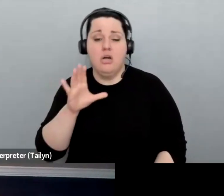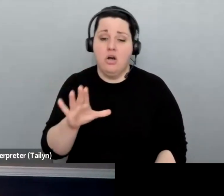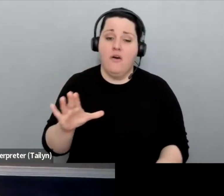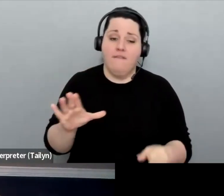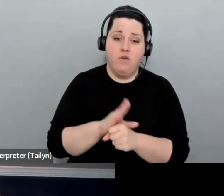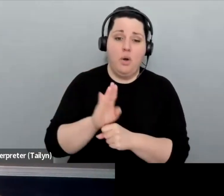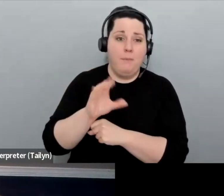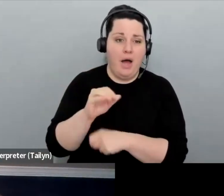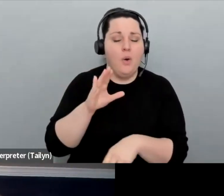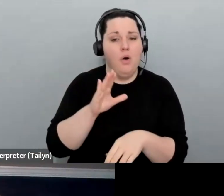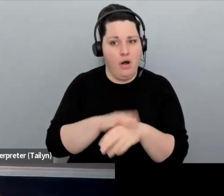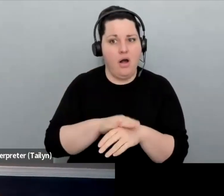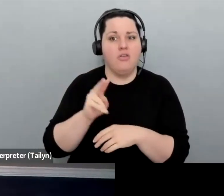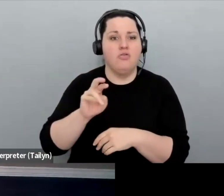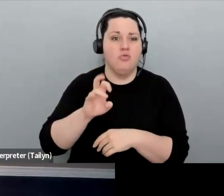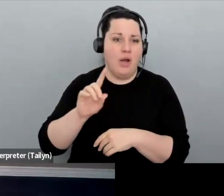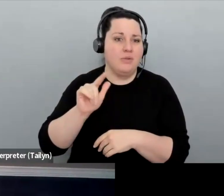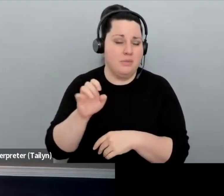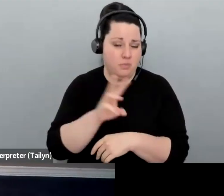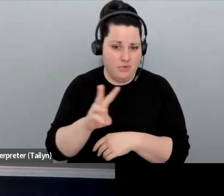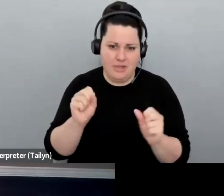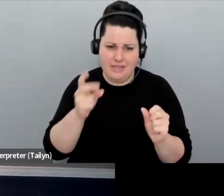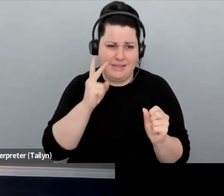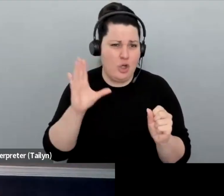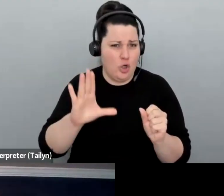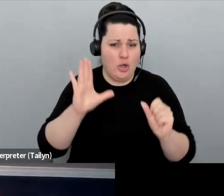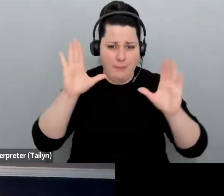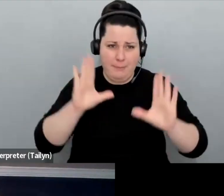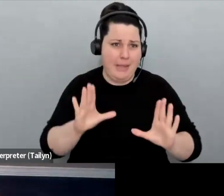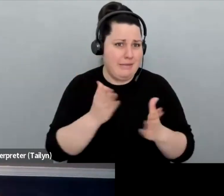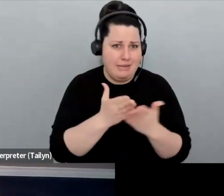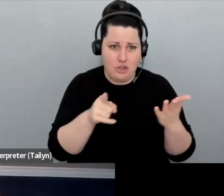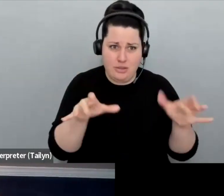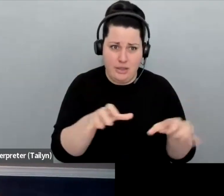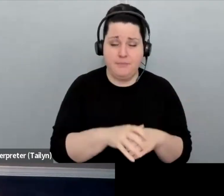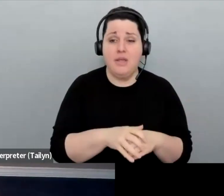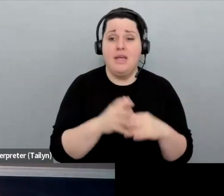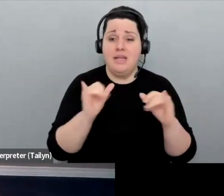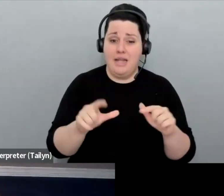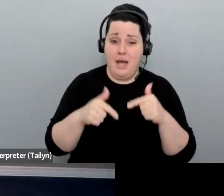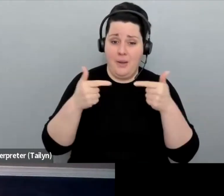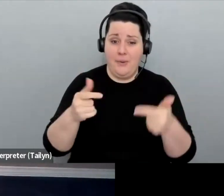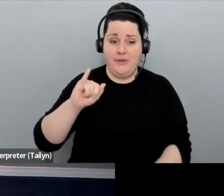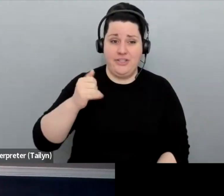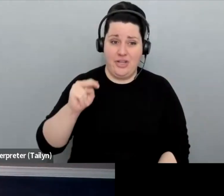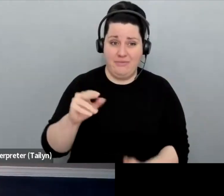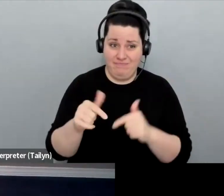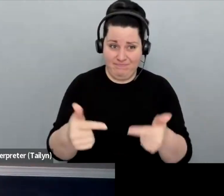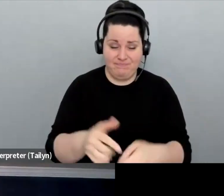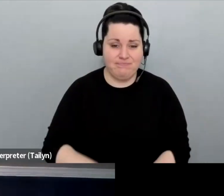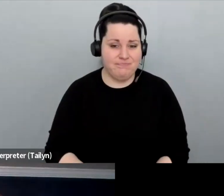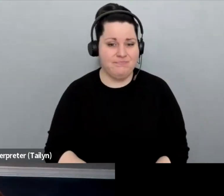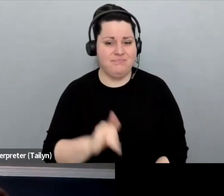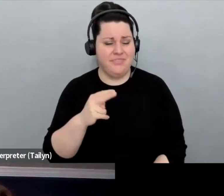the Roundtable website to see all of her amazing exploits. And with that, I turn it over to you, Jen. Well,